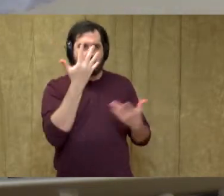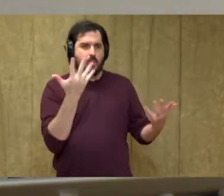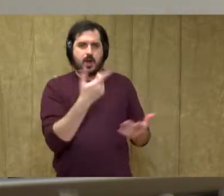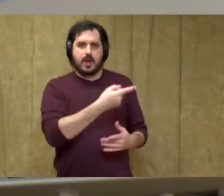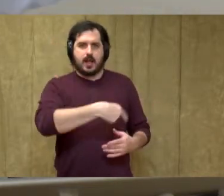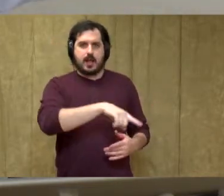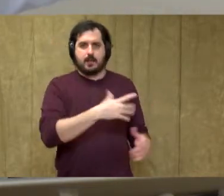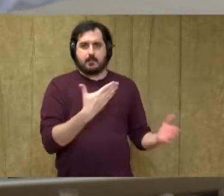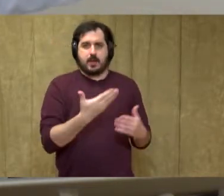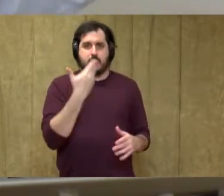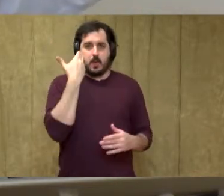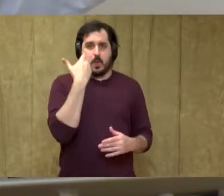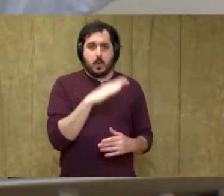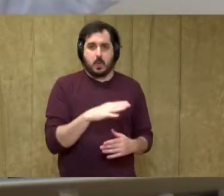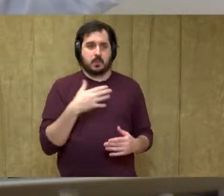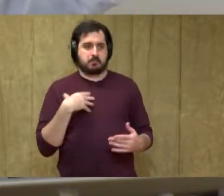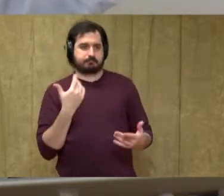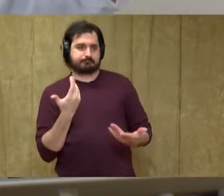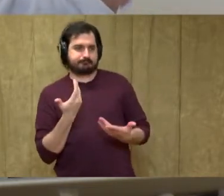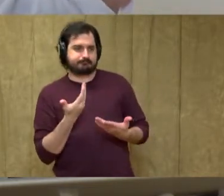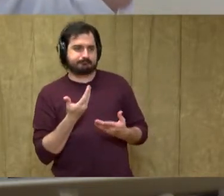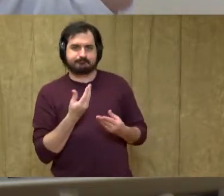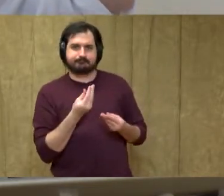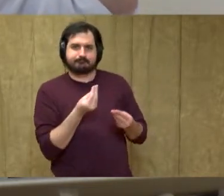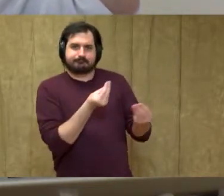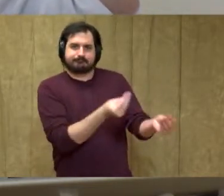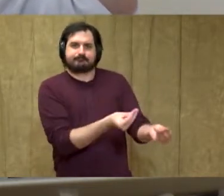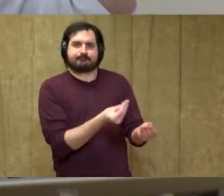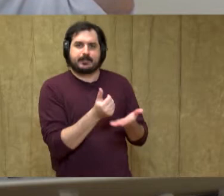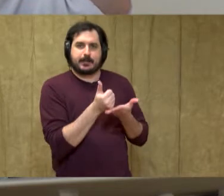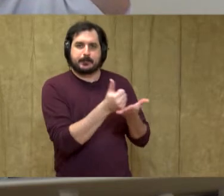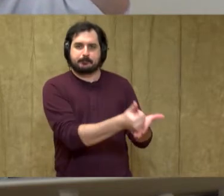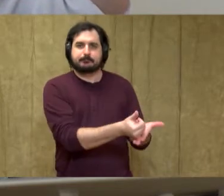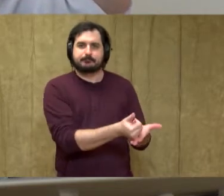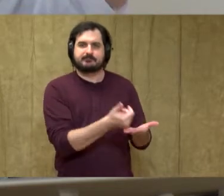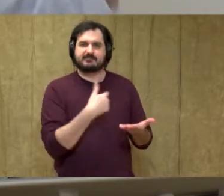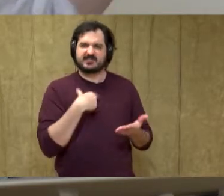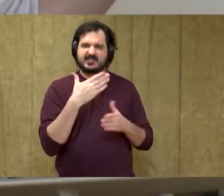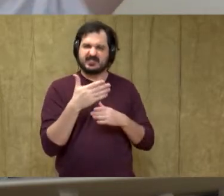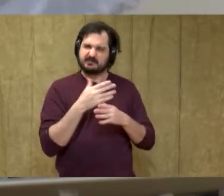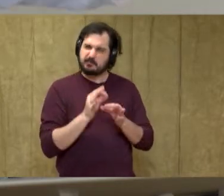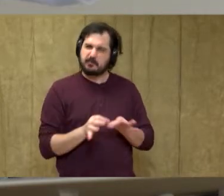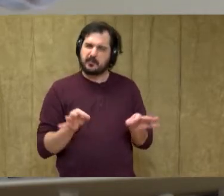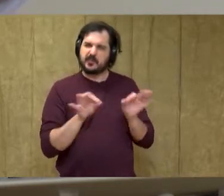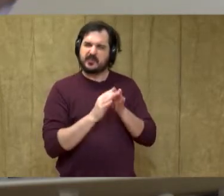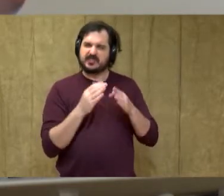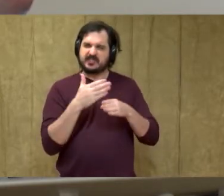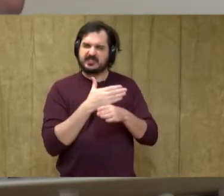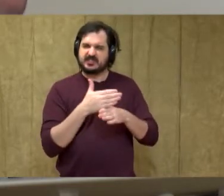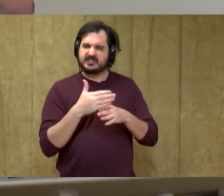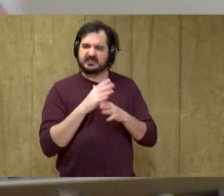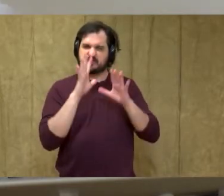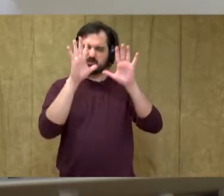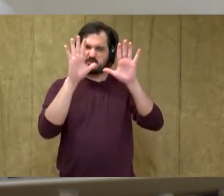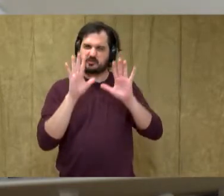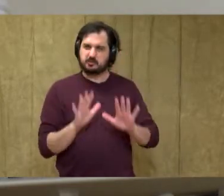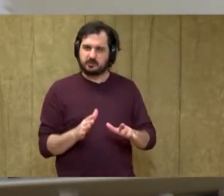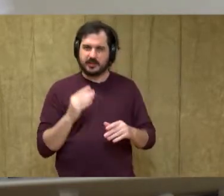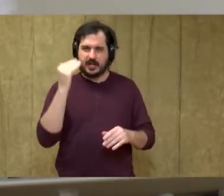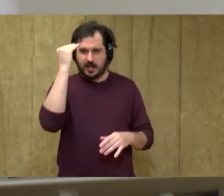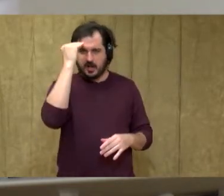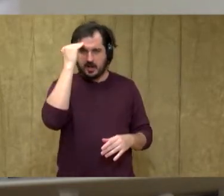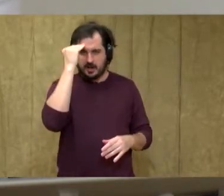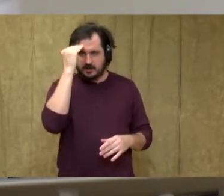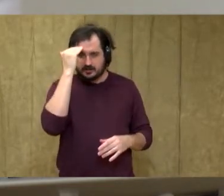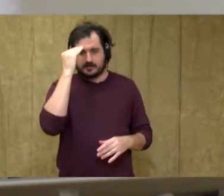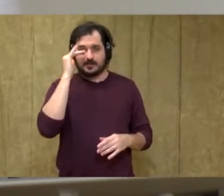even more on this side of the puzzle piece. So why not share that great knowledge? So when you put those together, that really